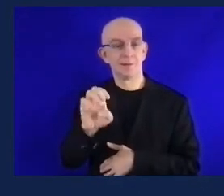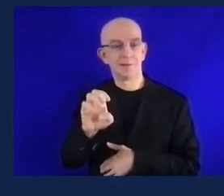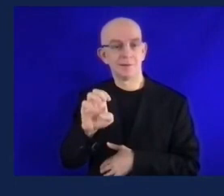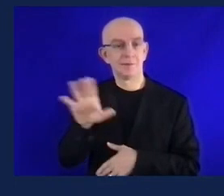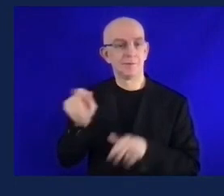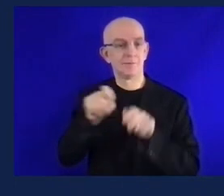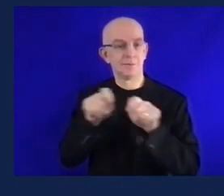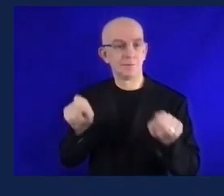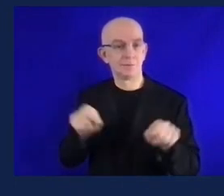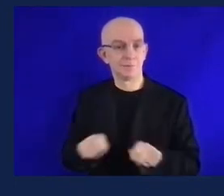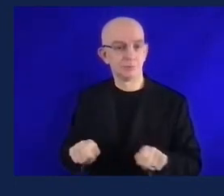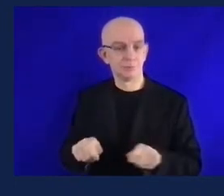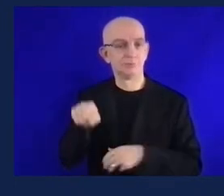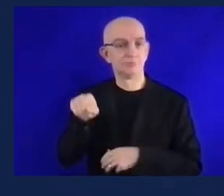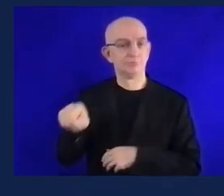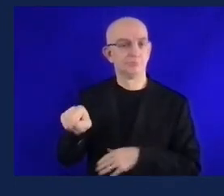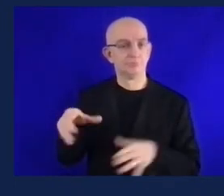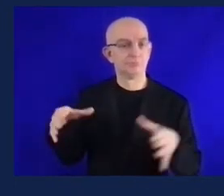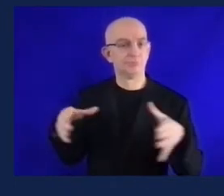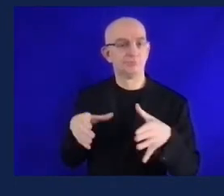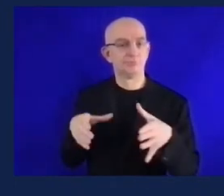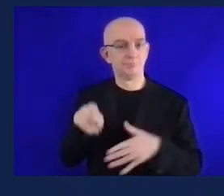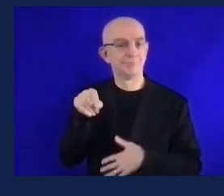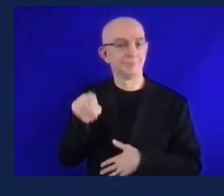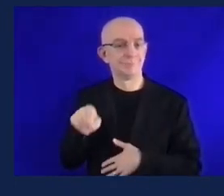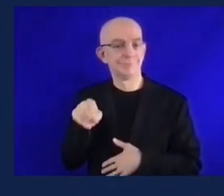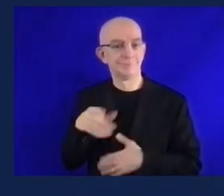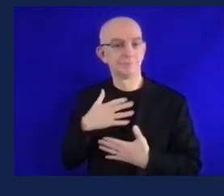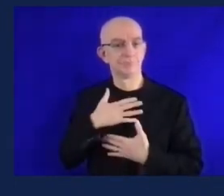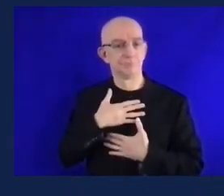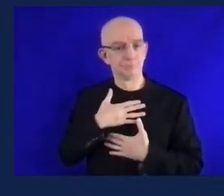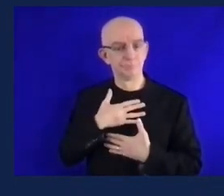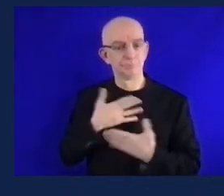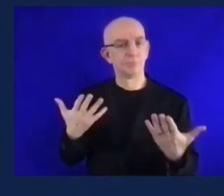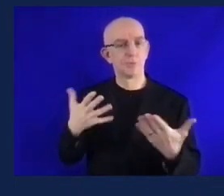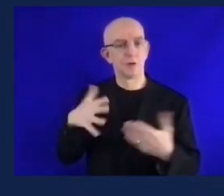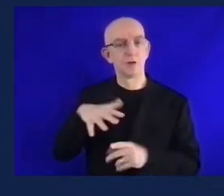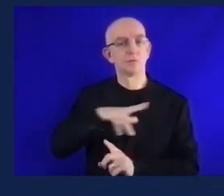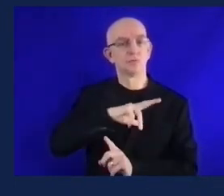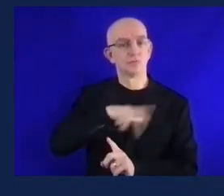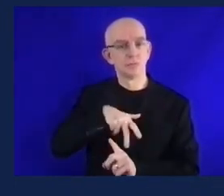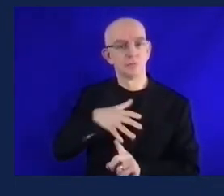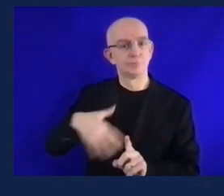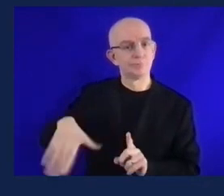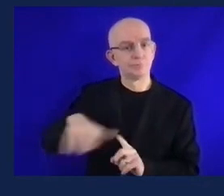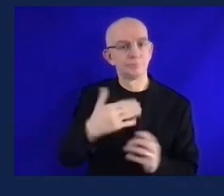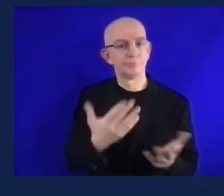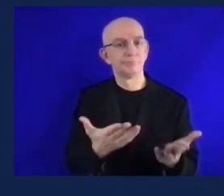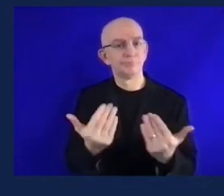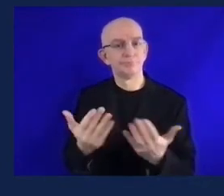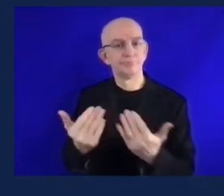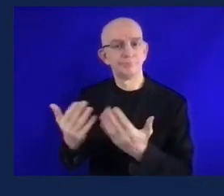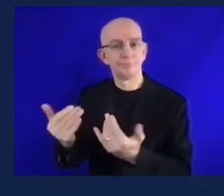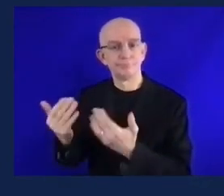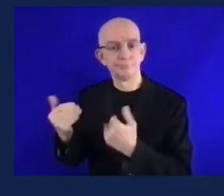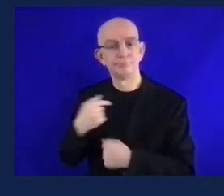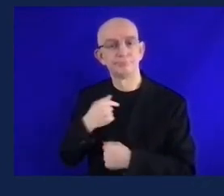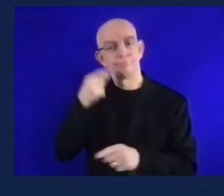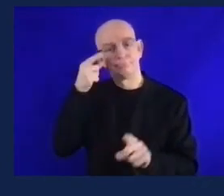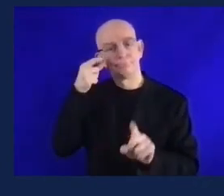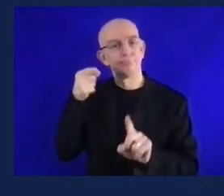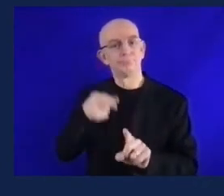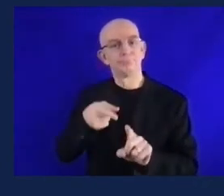At the same time, I am also the coach of both teams. I recently also became